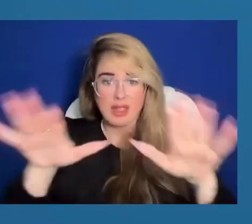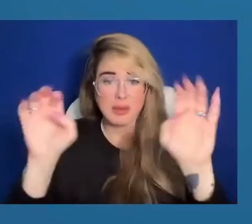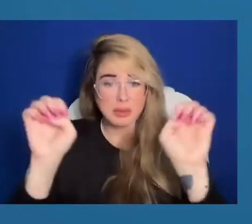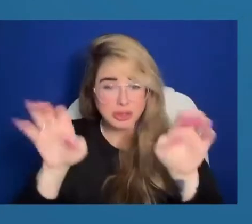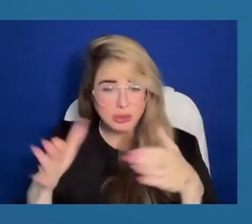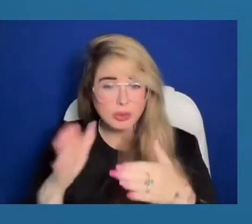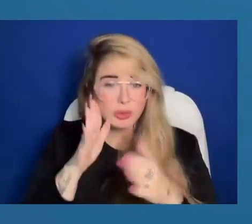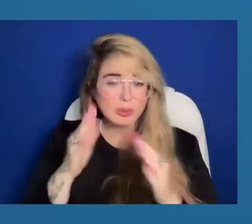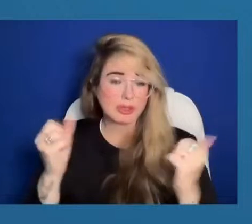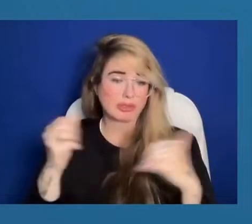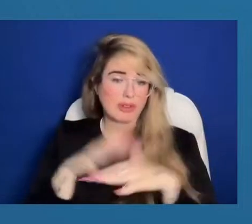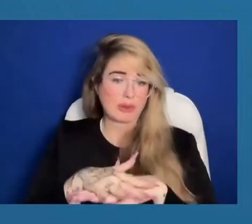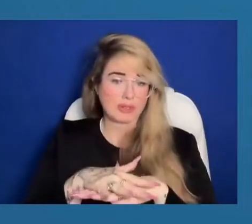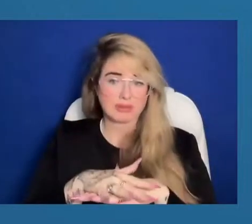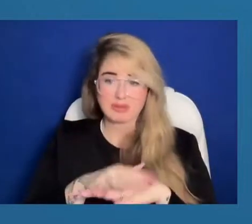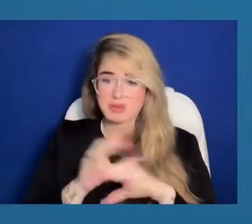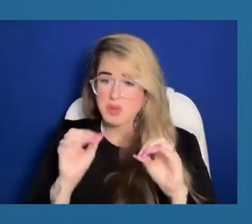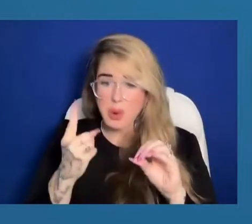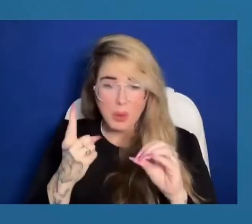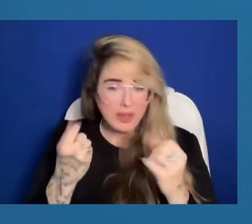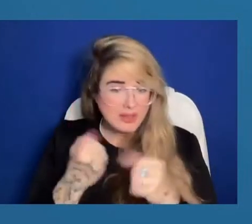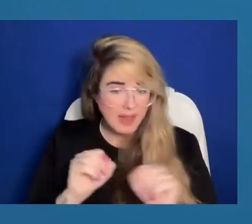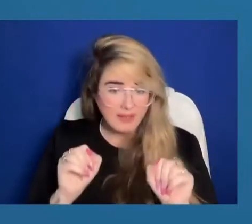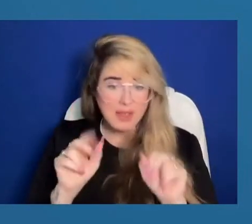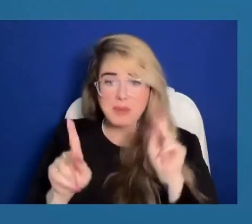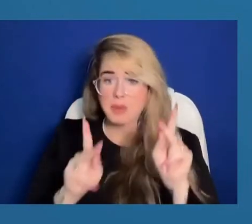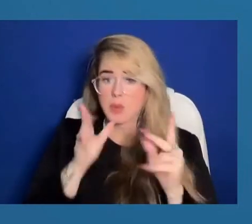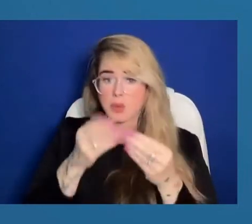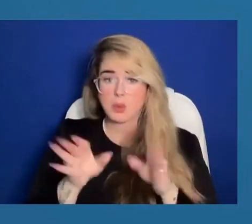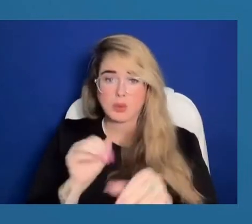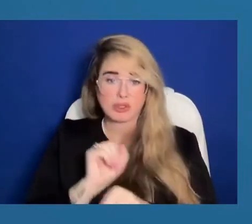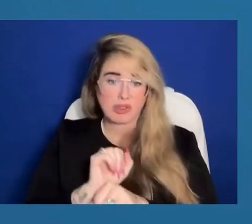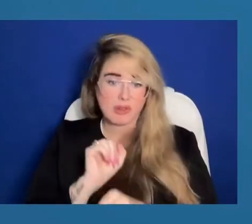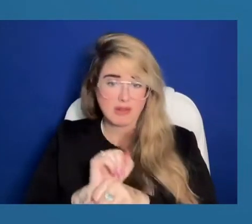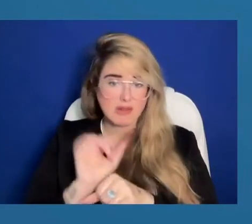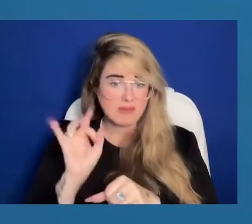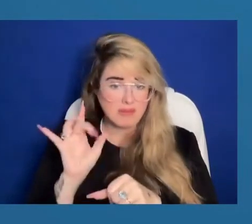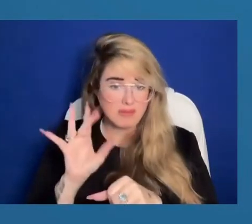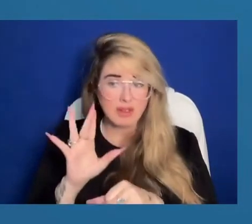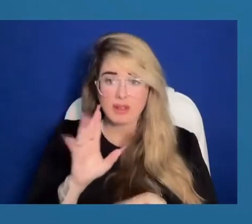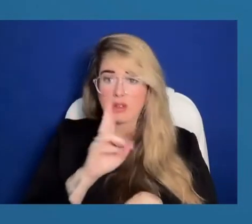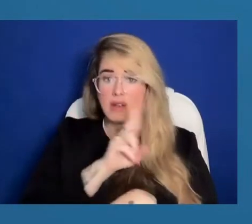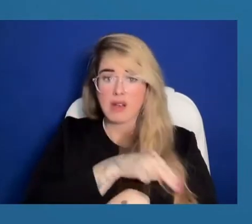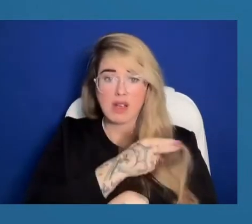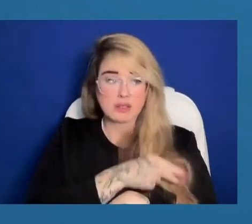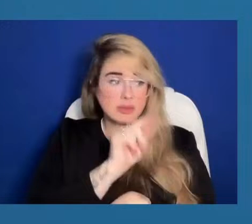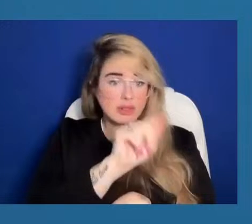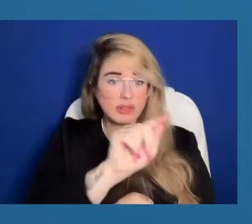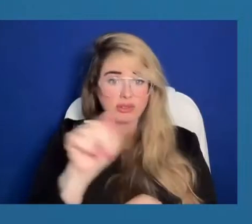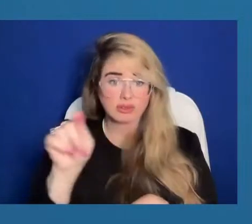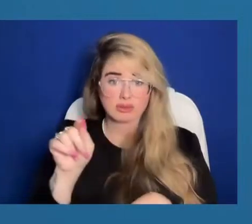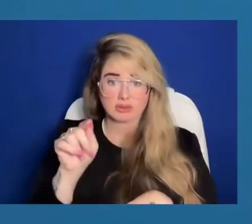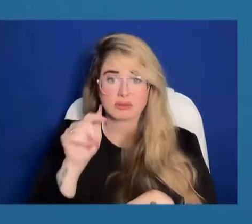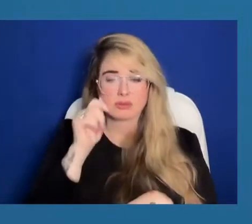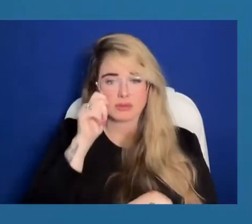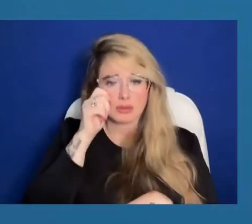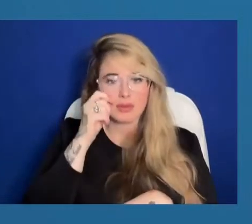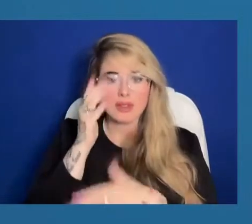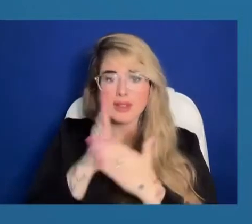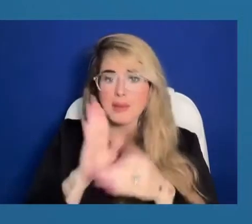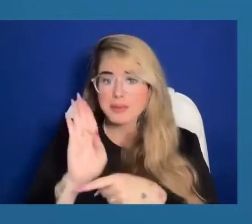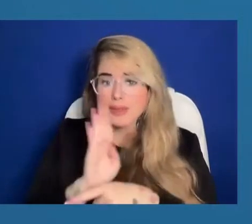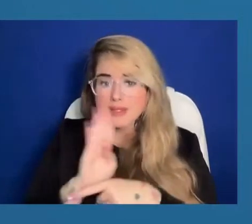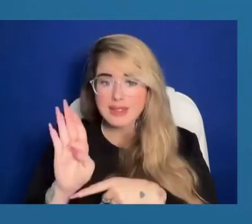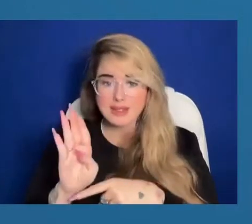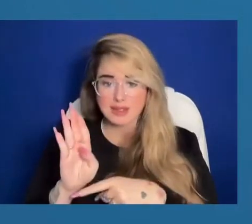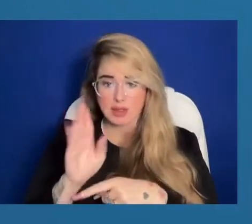crowded. People are going to lose their job. You have hospitals. In hospitals, you have business around